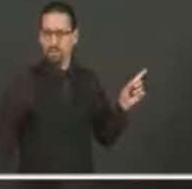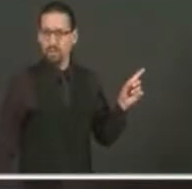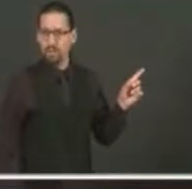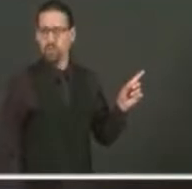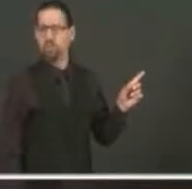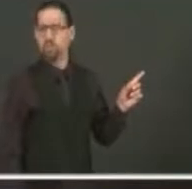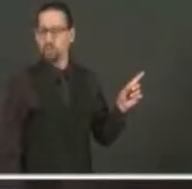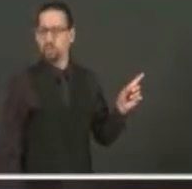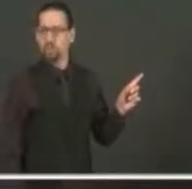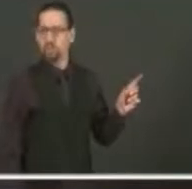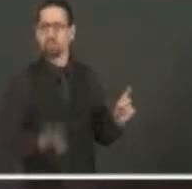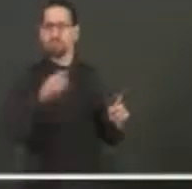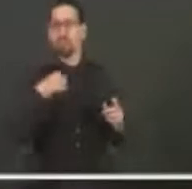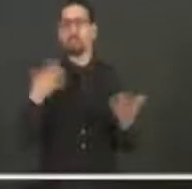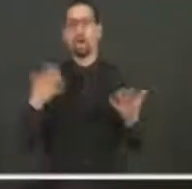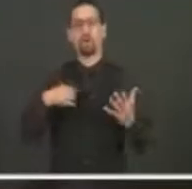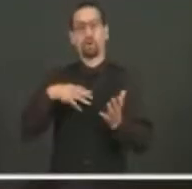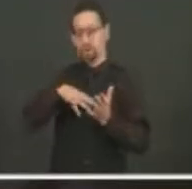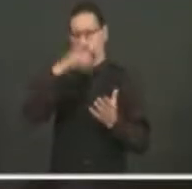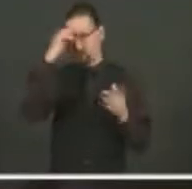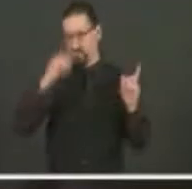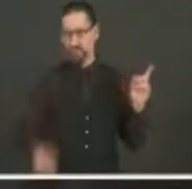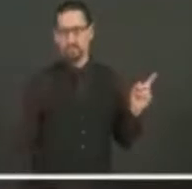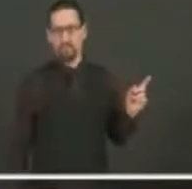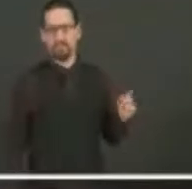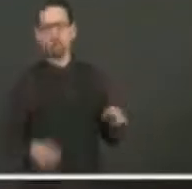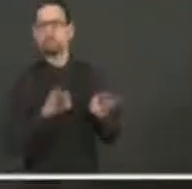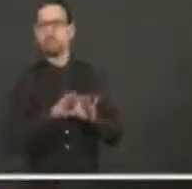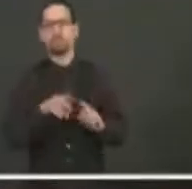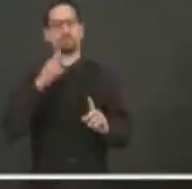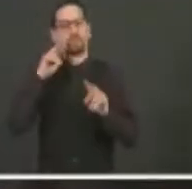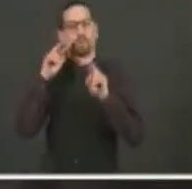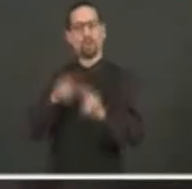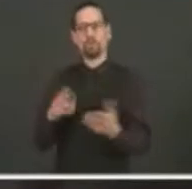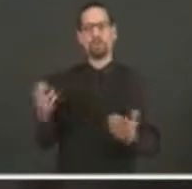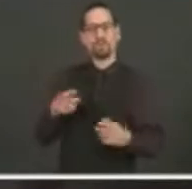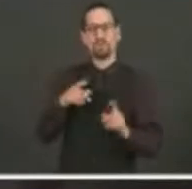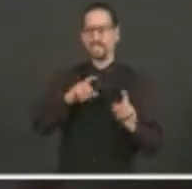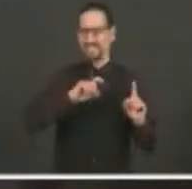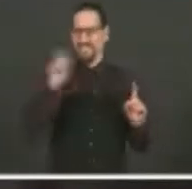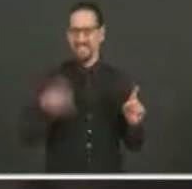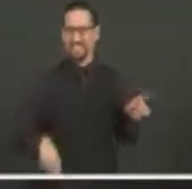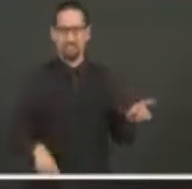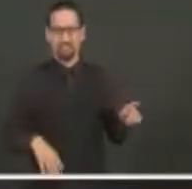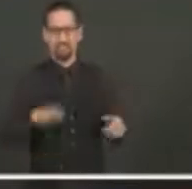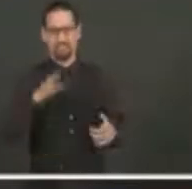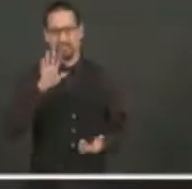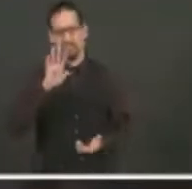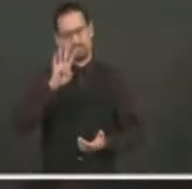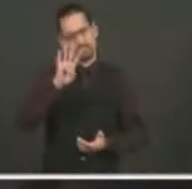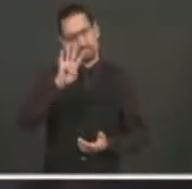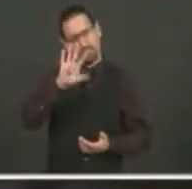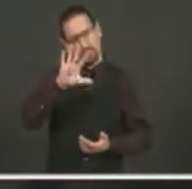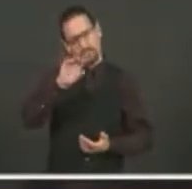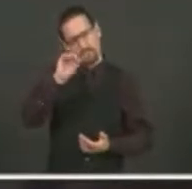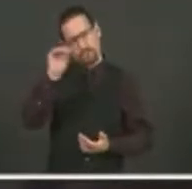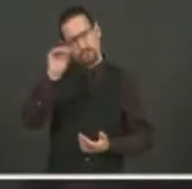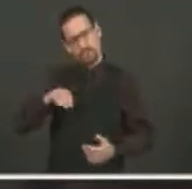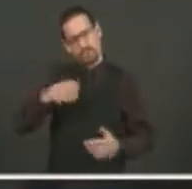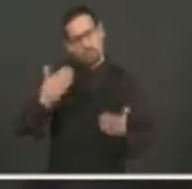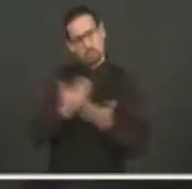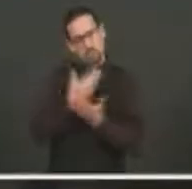takeaways so far. If you look at these places, Texas, 45% of new cases in Texas are from